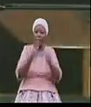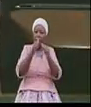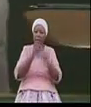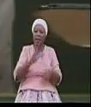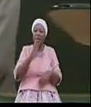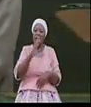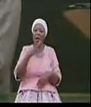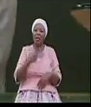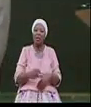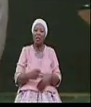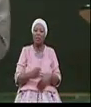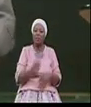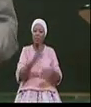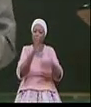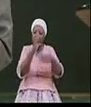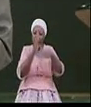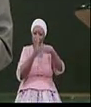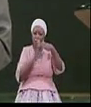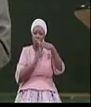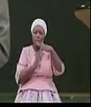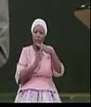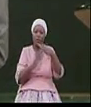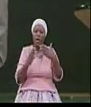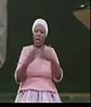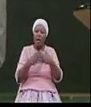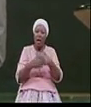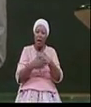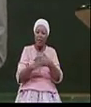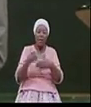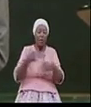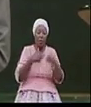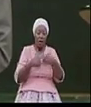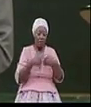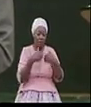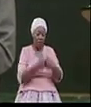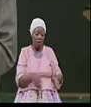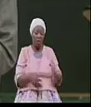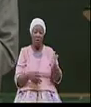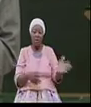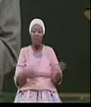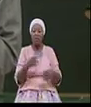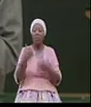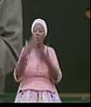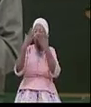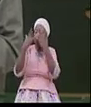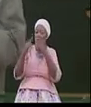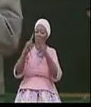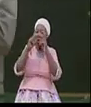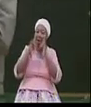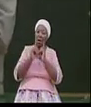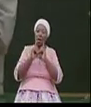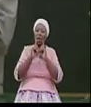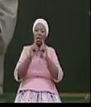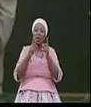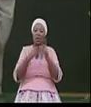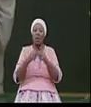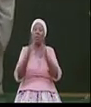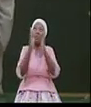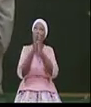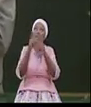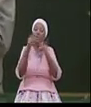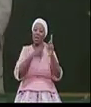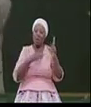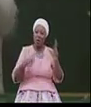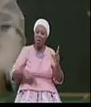the meek. After we've lost this, we mourned, we cried, we pray to the Lord,